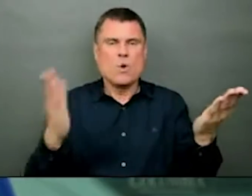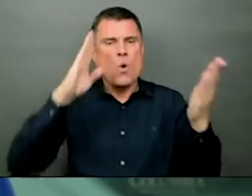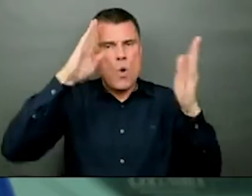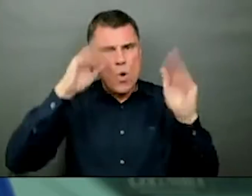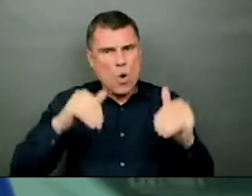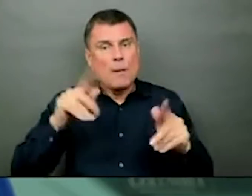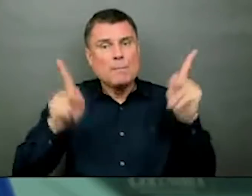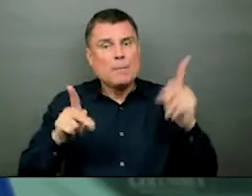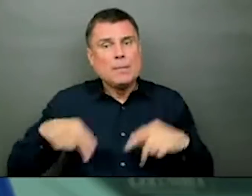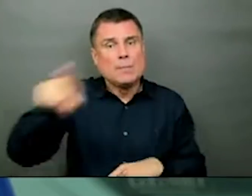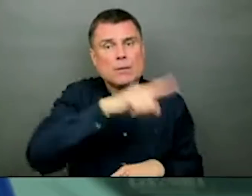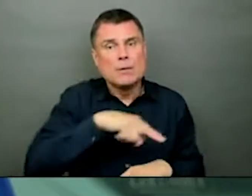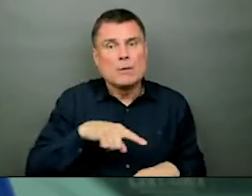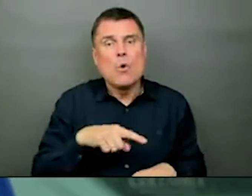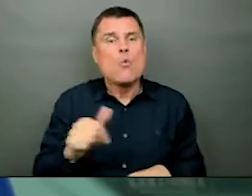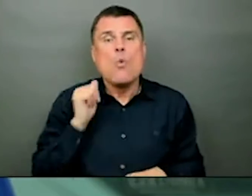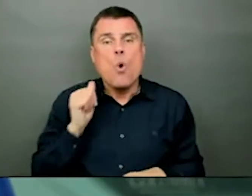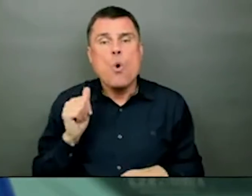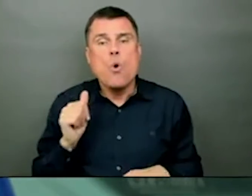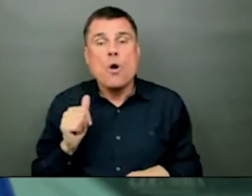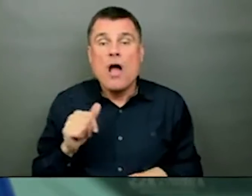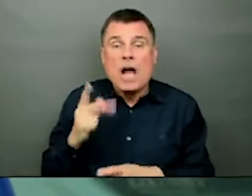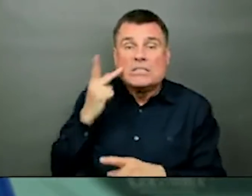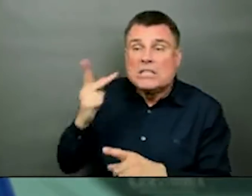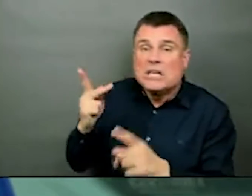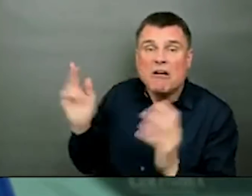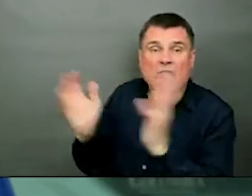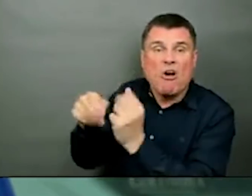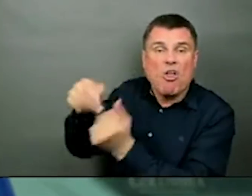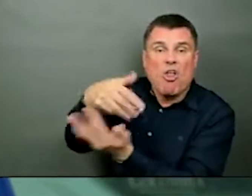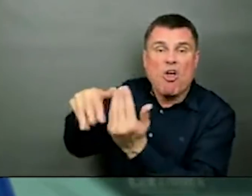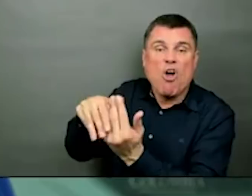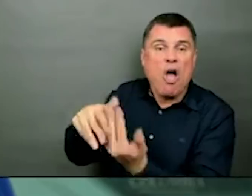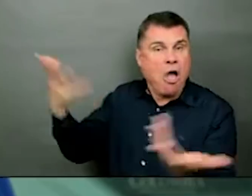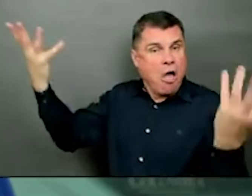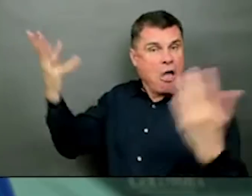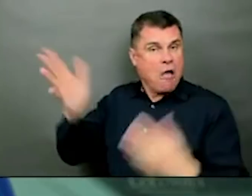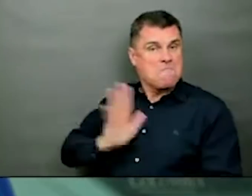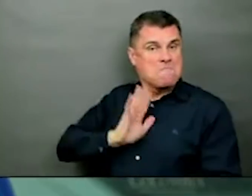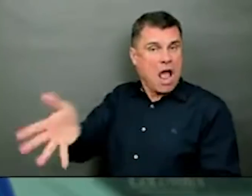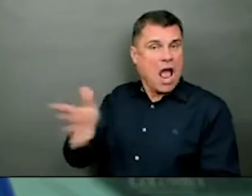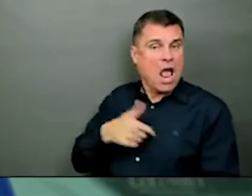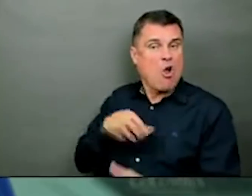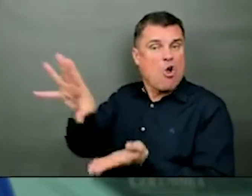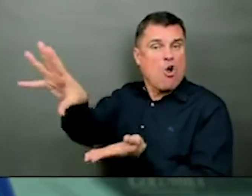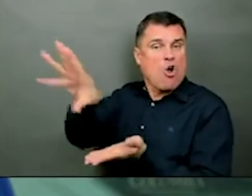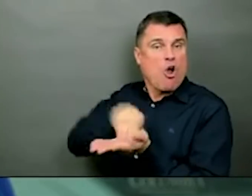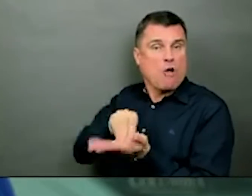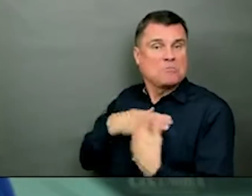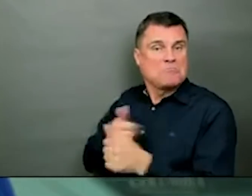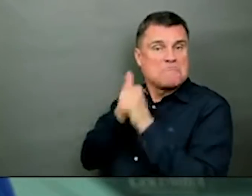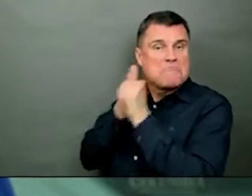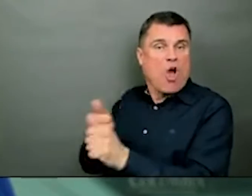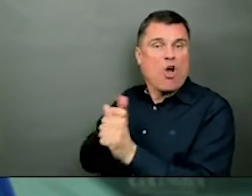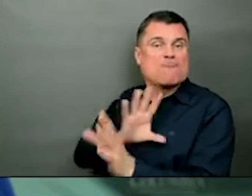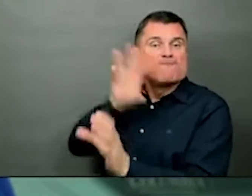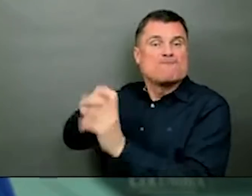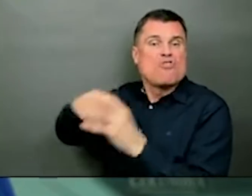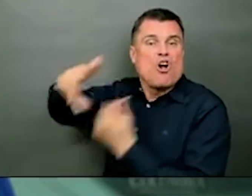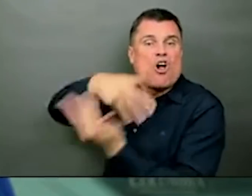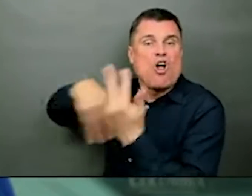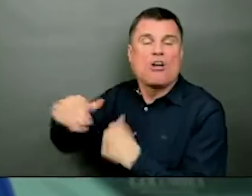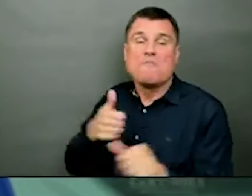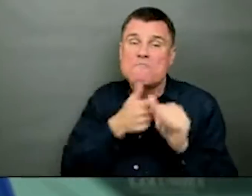rules. I should not keep my loved ones healthy. And with respect to people who make mistakes, well, today is a new day, and it's